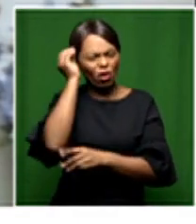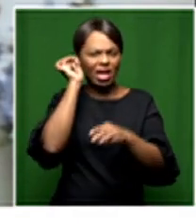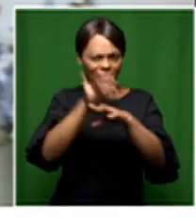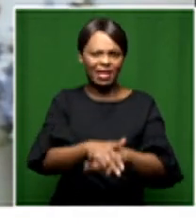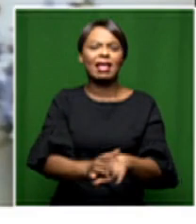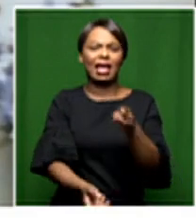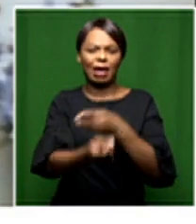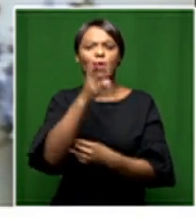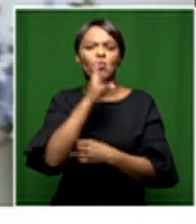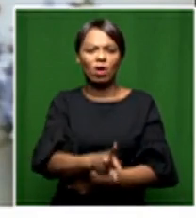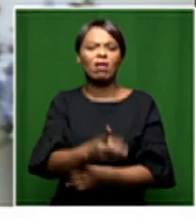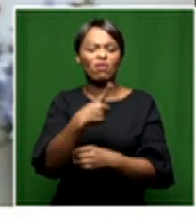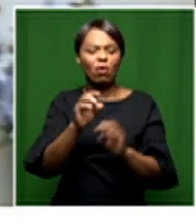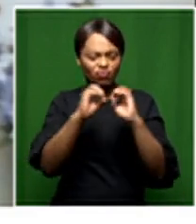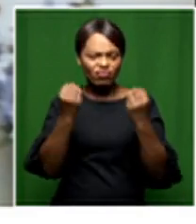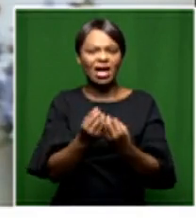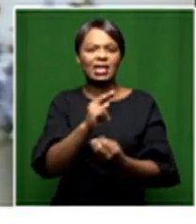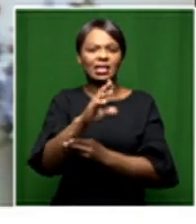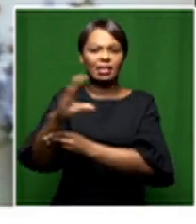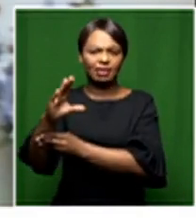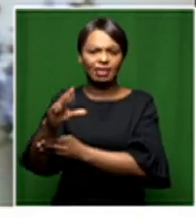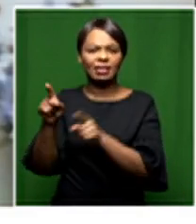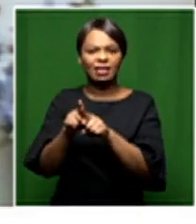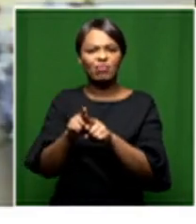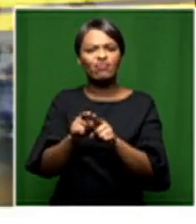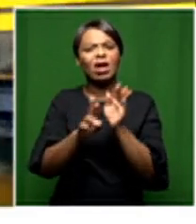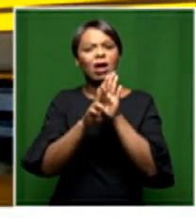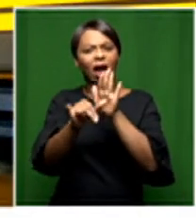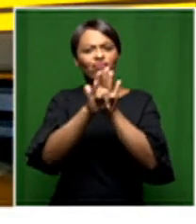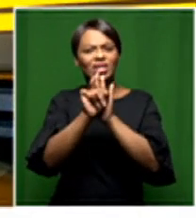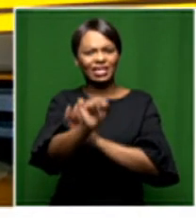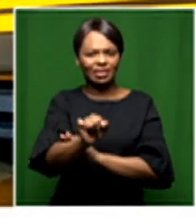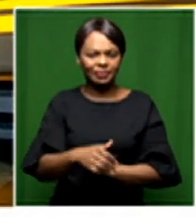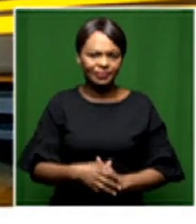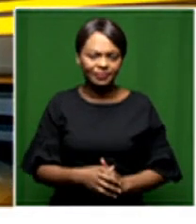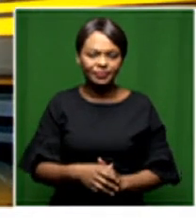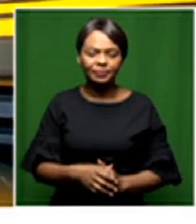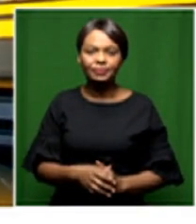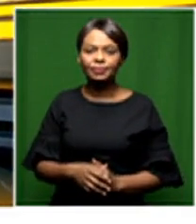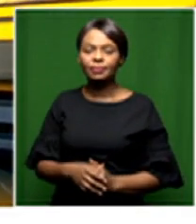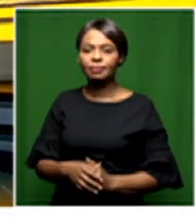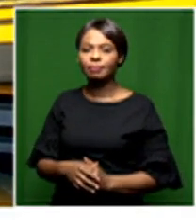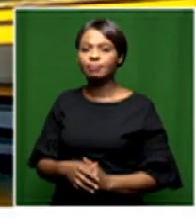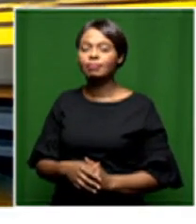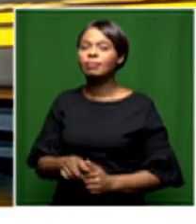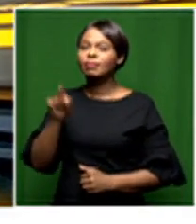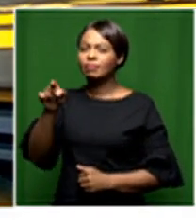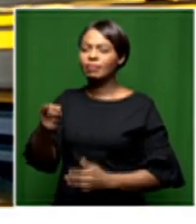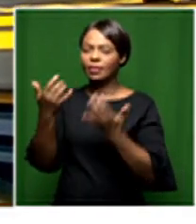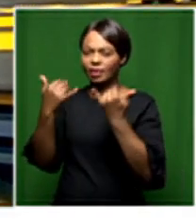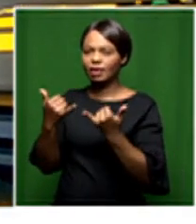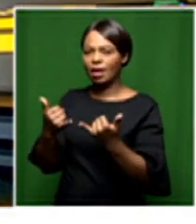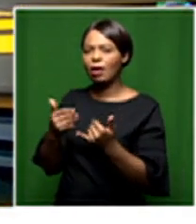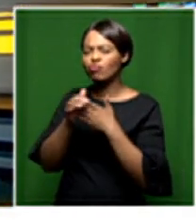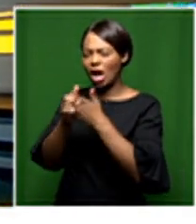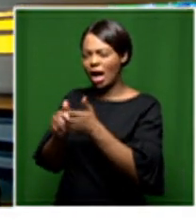for the organization and its credibility. So let's just take a look at that step-aside rule again, Professor